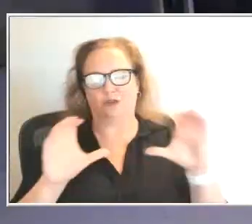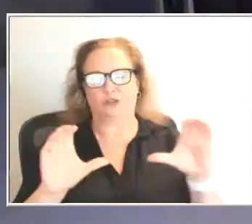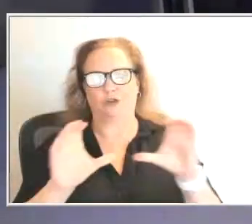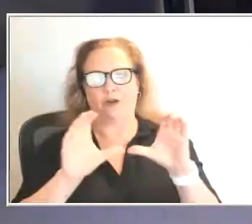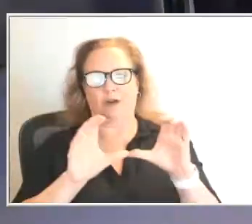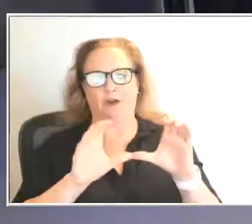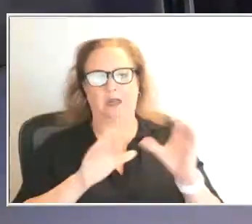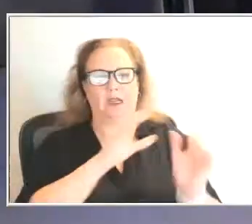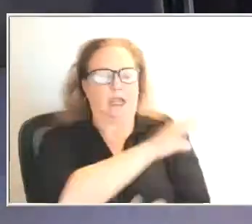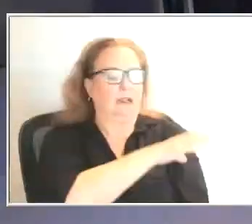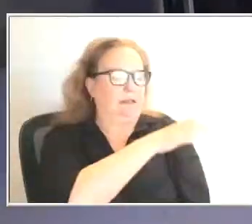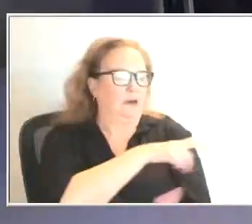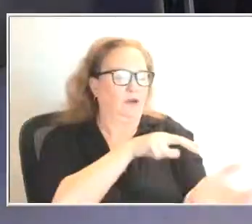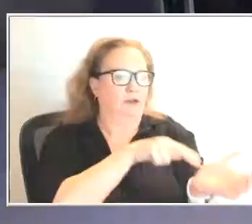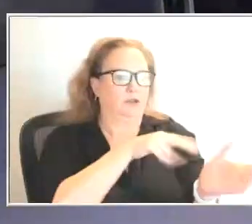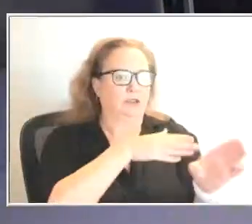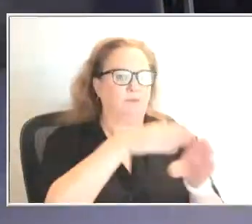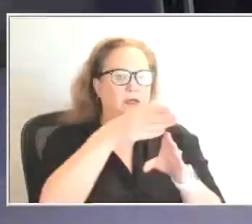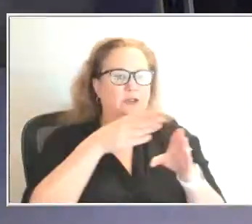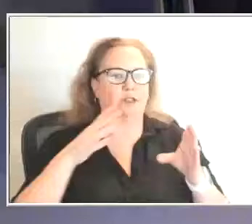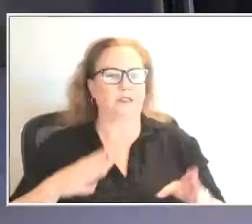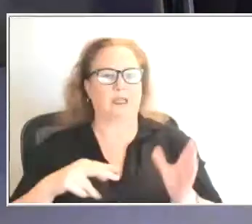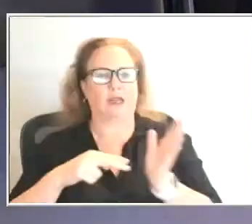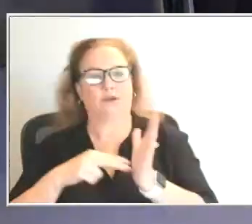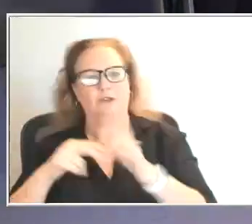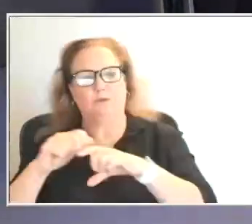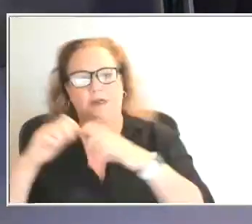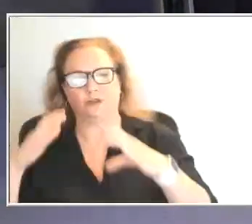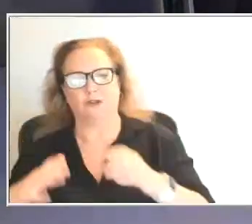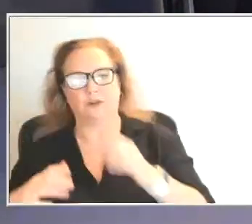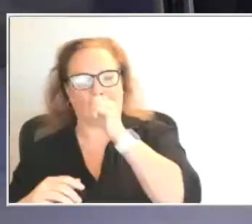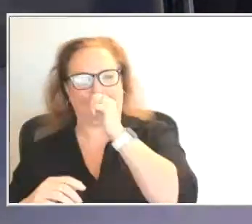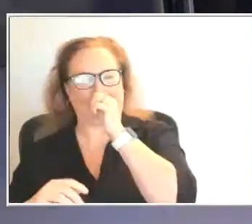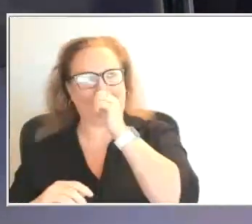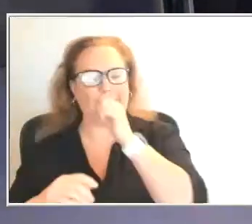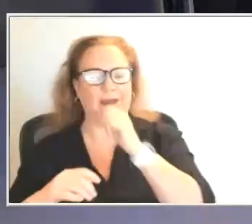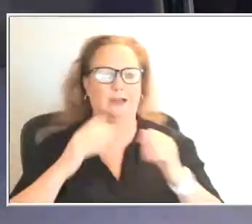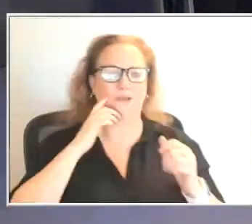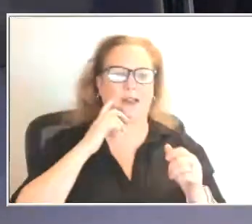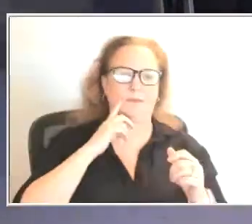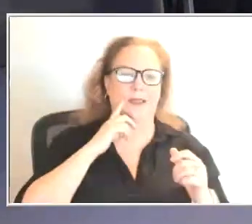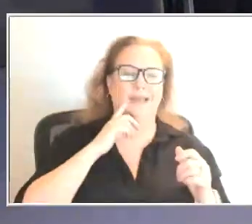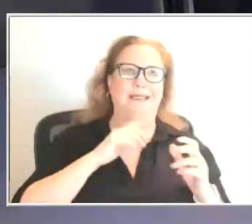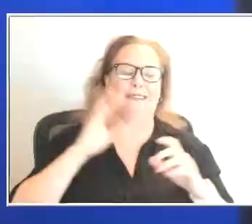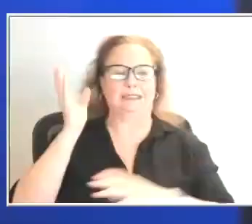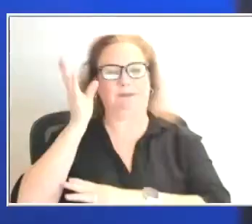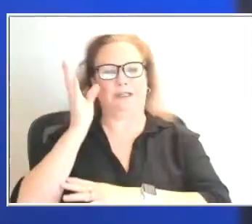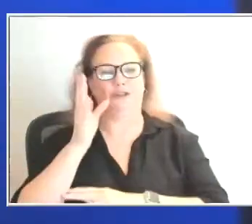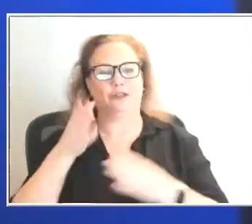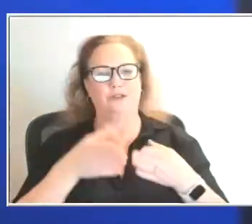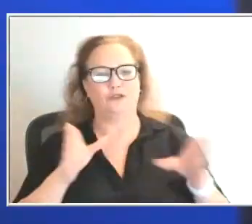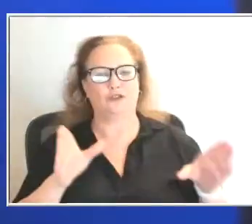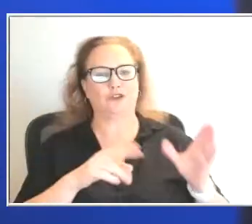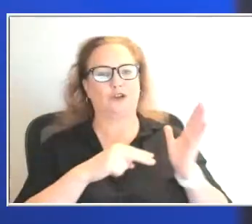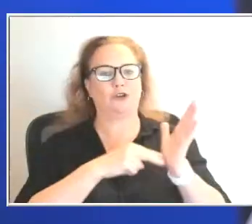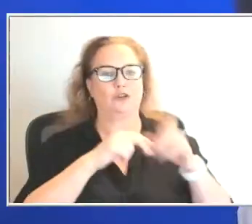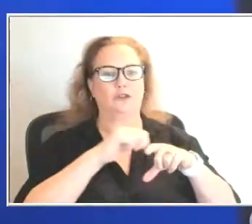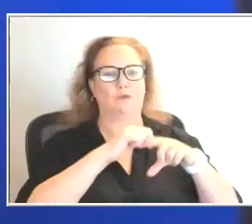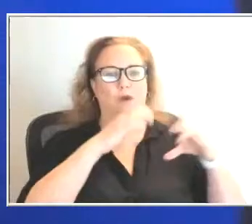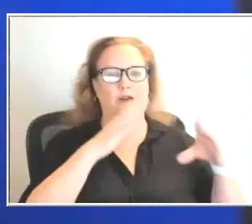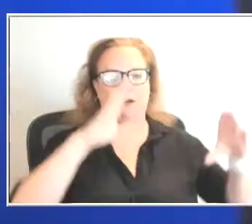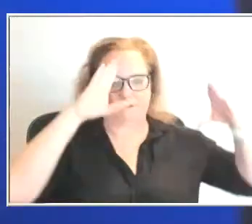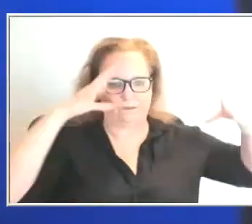nurse specialist and a nurse practitioner? Oh, I should have my elevator speech. Generally, nurse practitioners focus